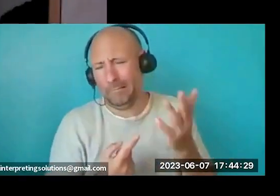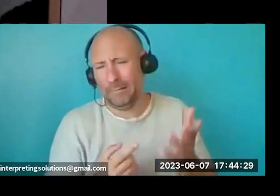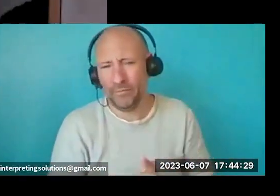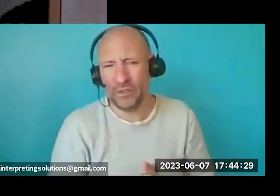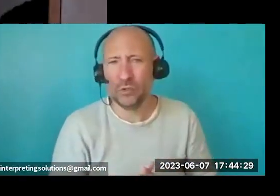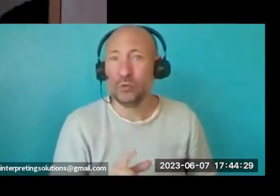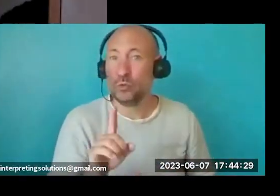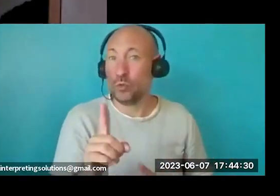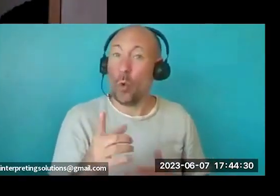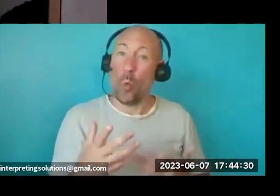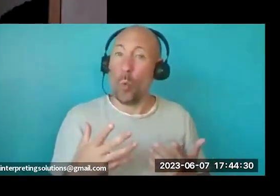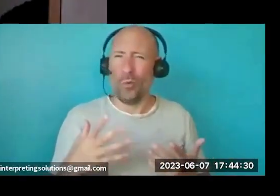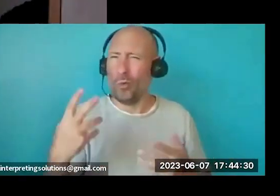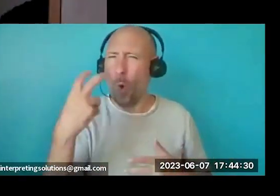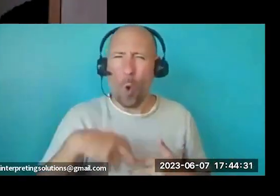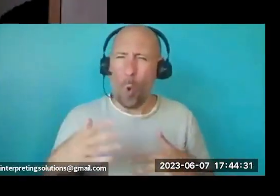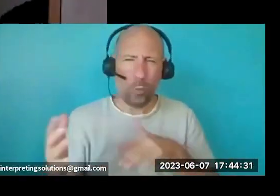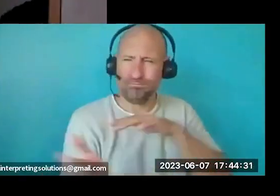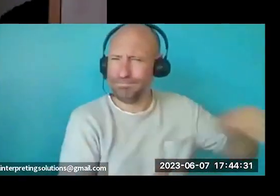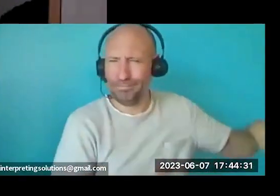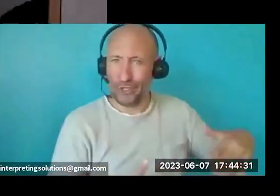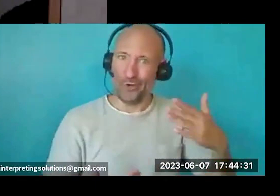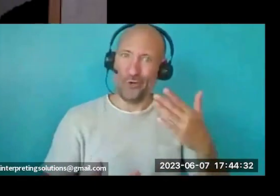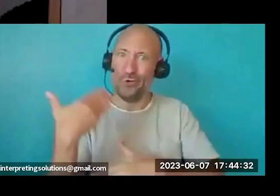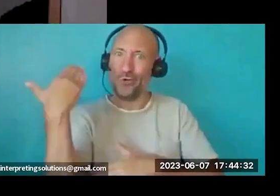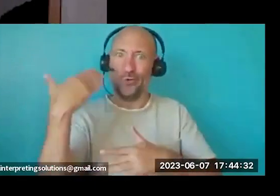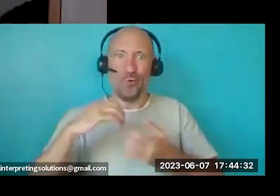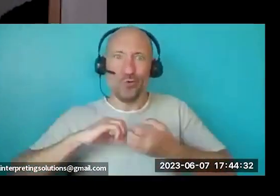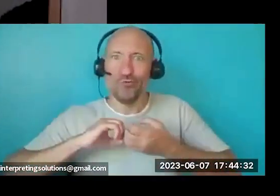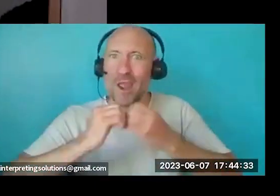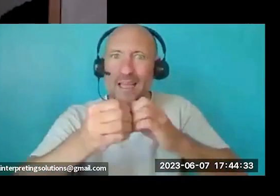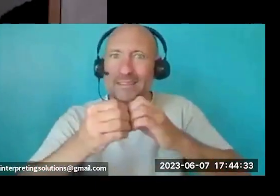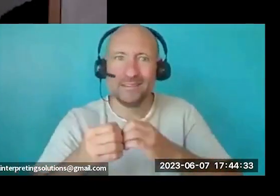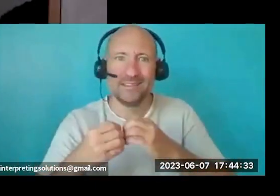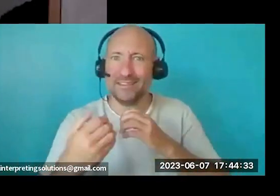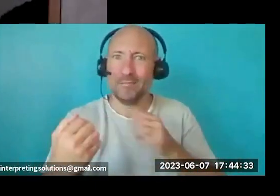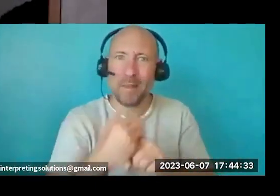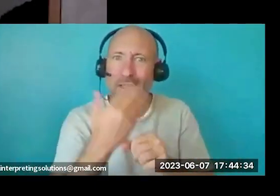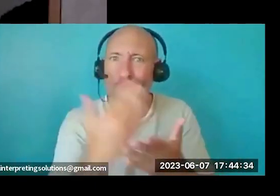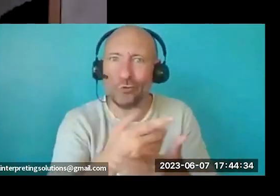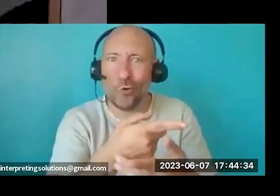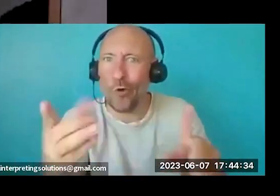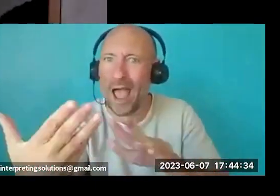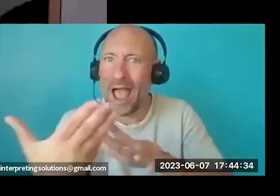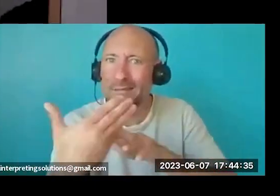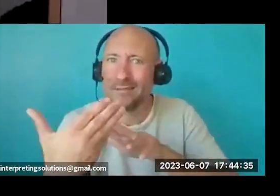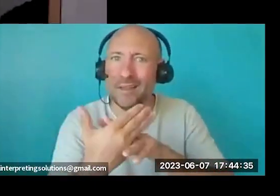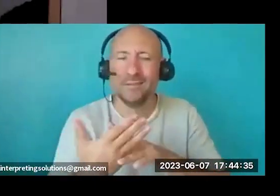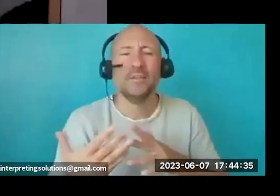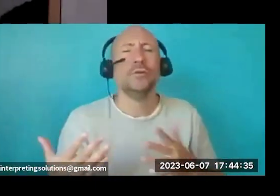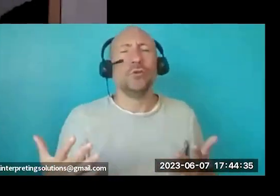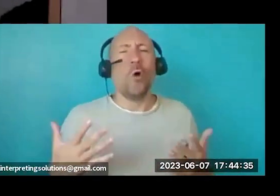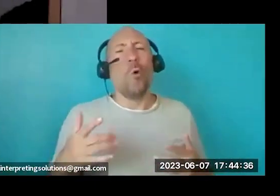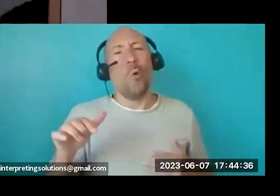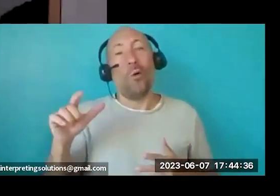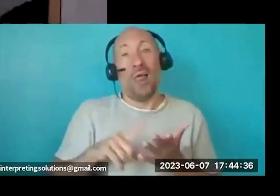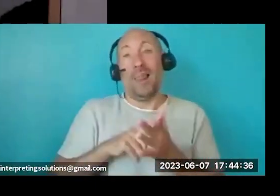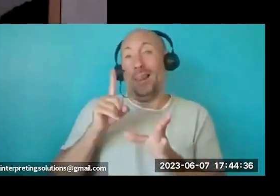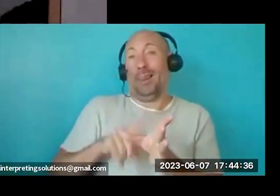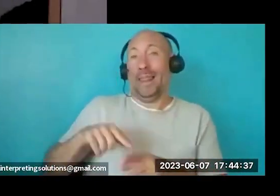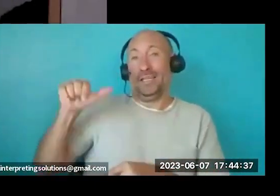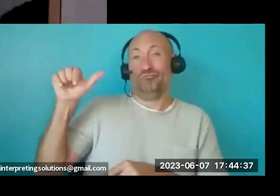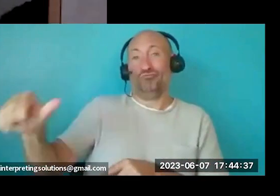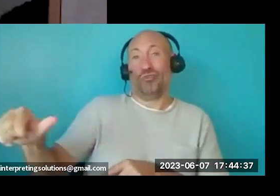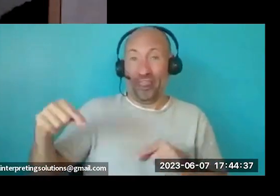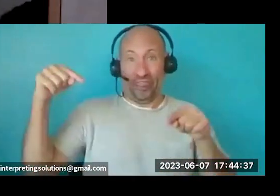we are it's about reinvention, I think, is the short answer for creative access. And like Lily said, we're trying to make one